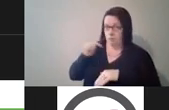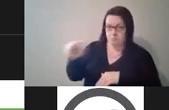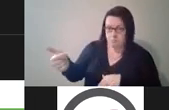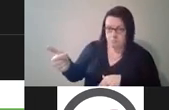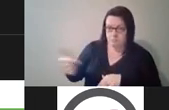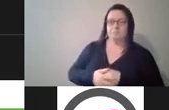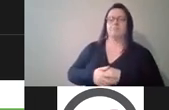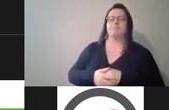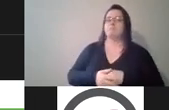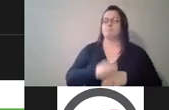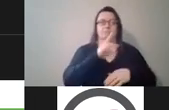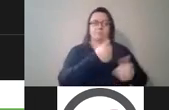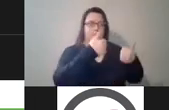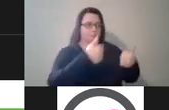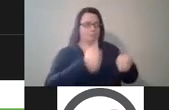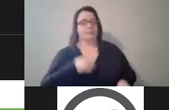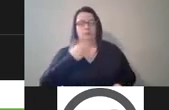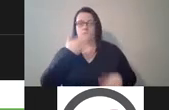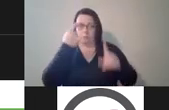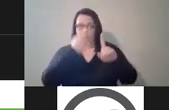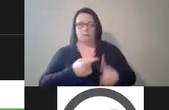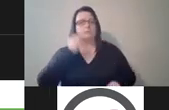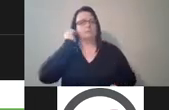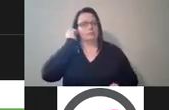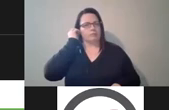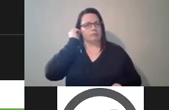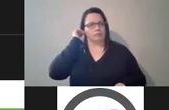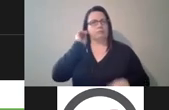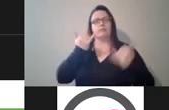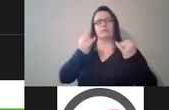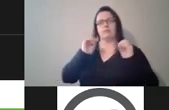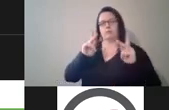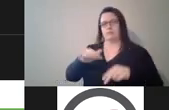No, that's great, Henry. All right. 3 points. All right, back to you.